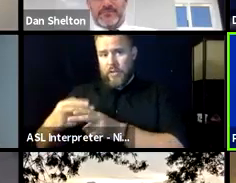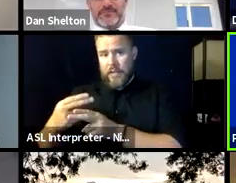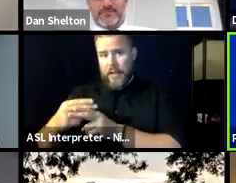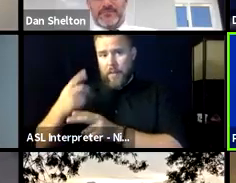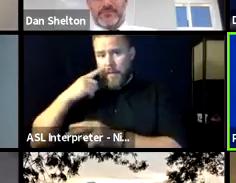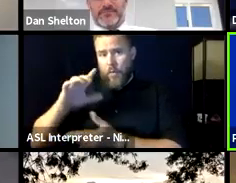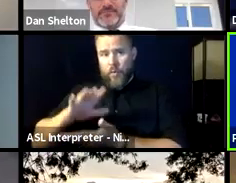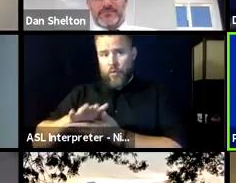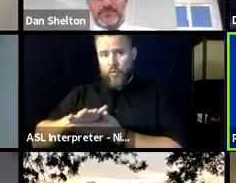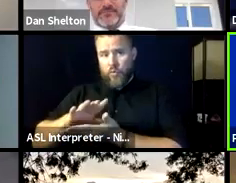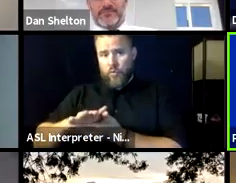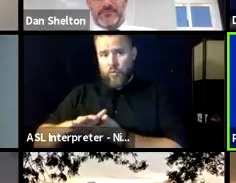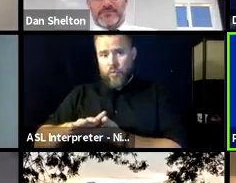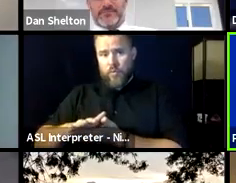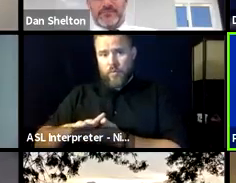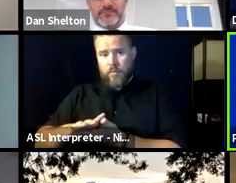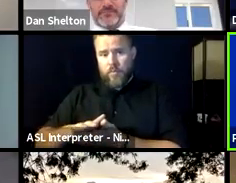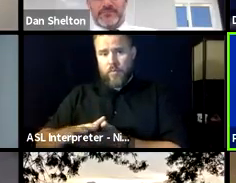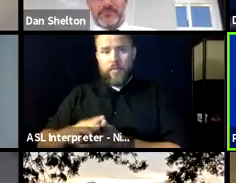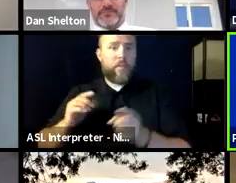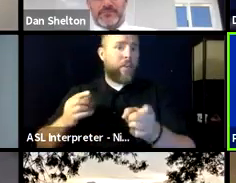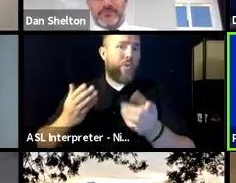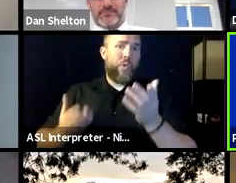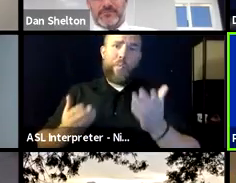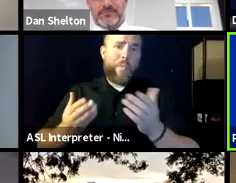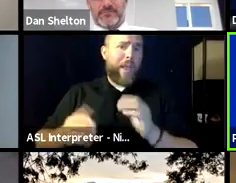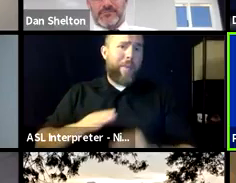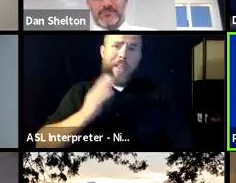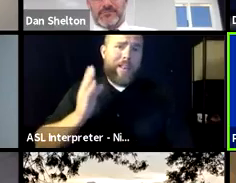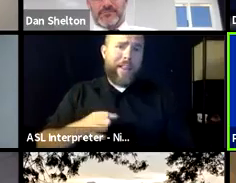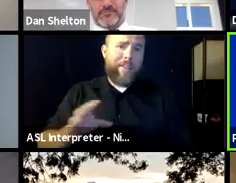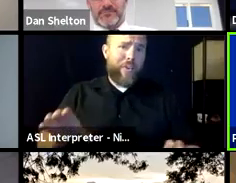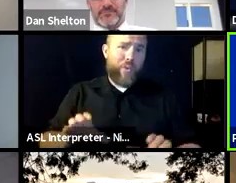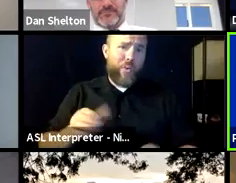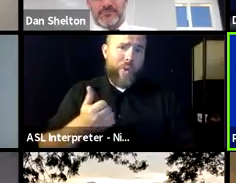part of the school facility. So that you may not have anything to do for the next year. I can't guarantee it. So,